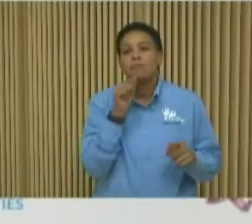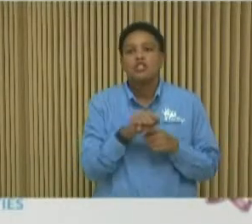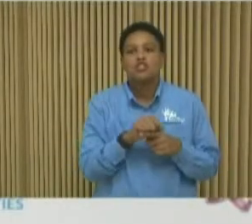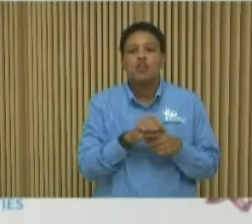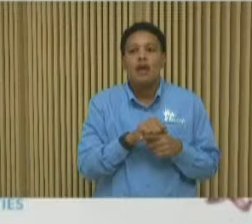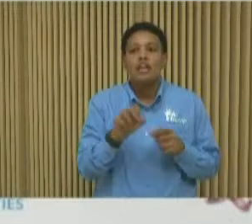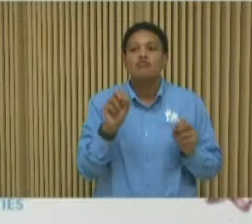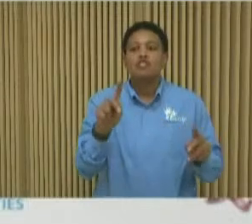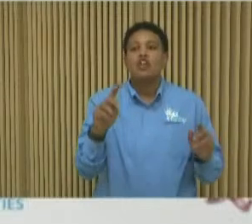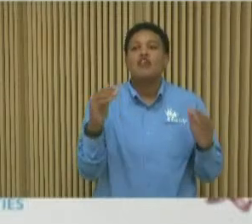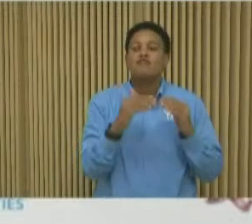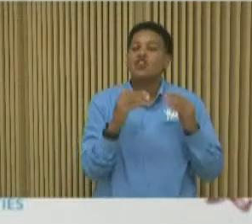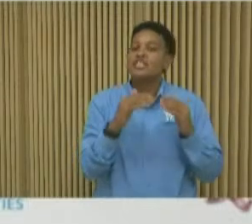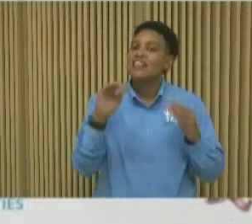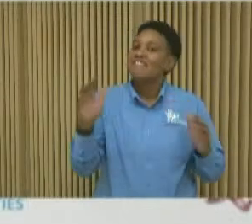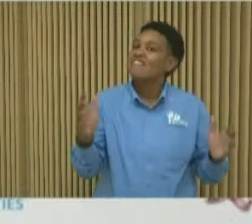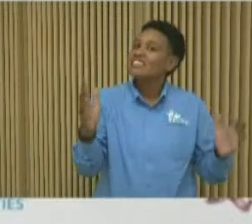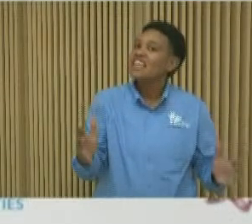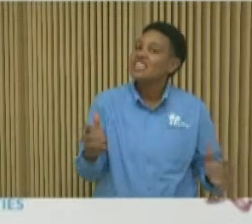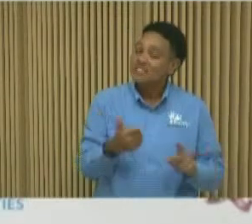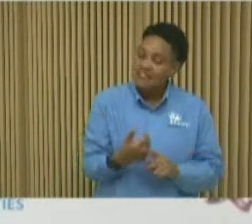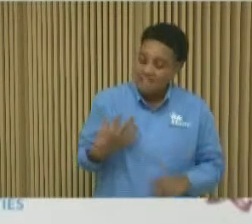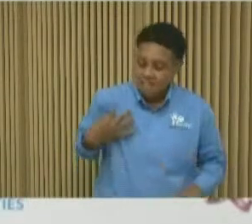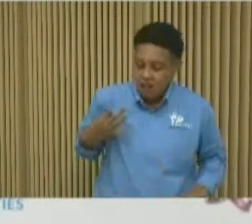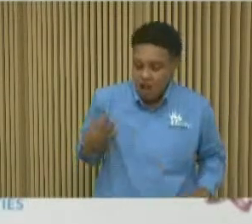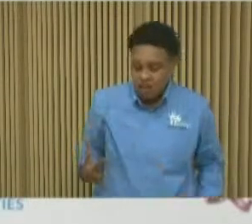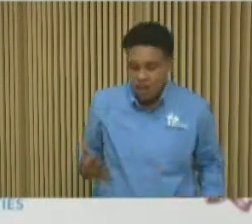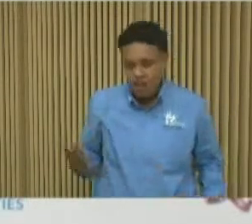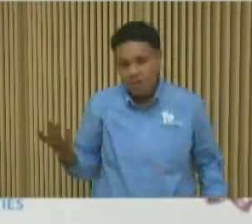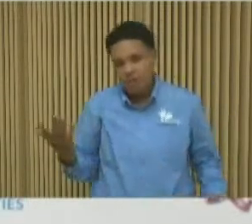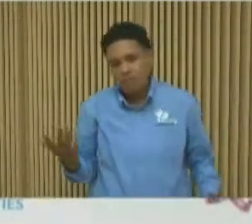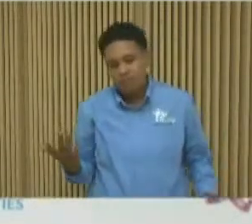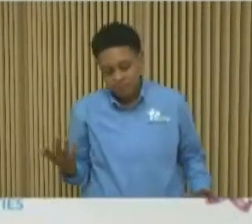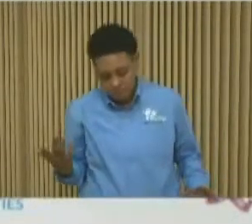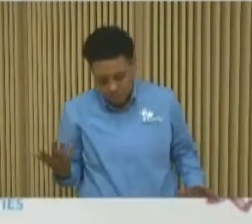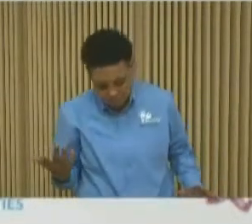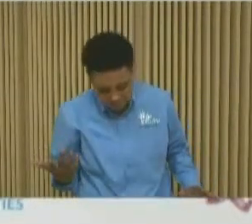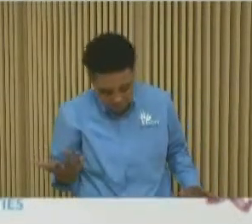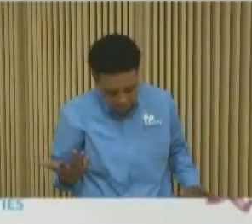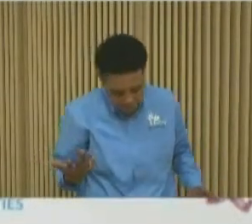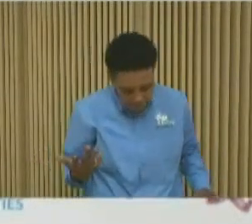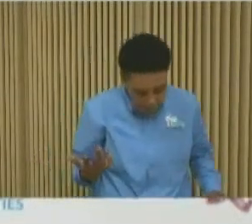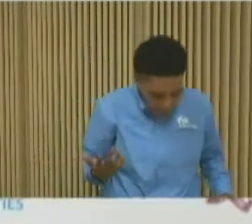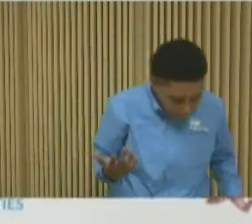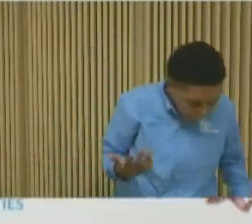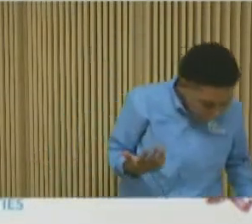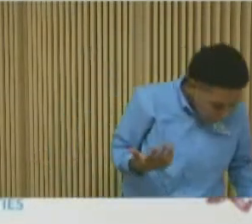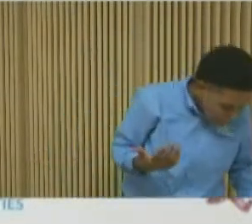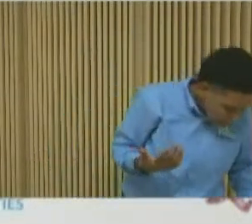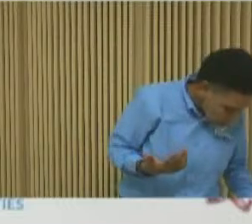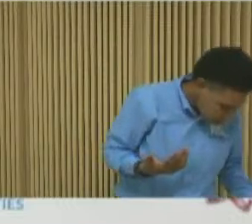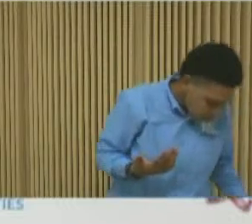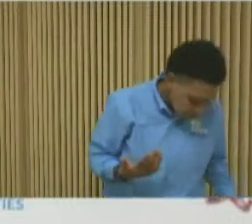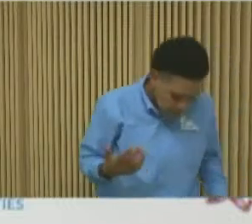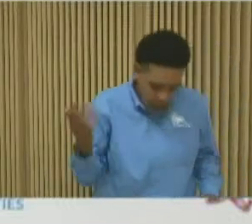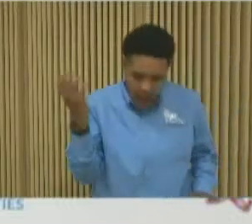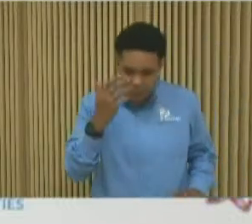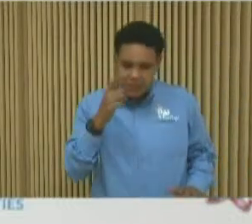restorative justice facilitator. It's voluntary. Okay. And amazingly, the courts use